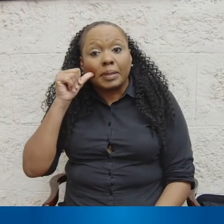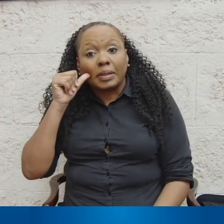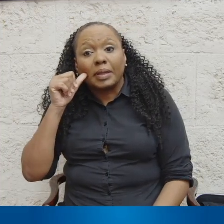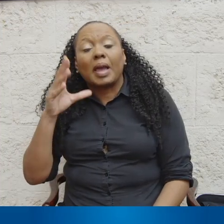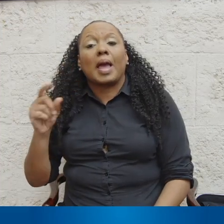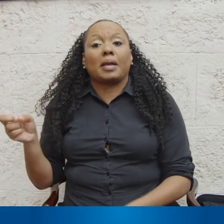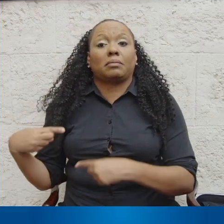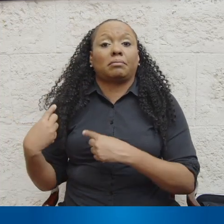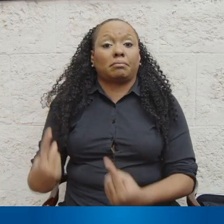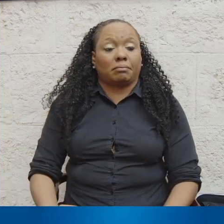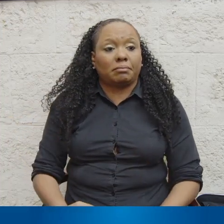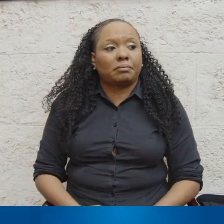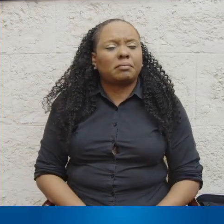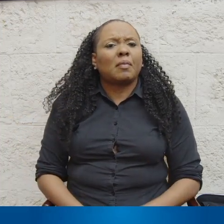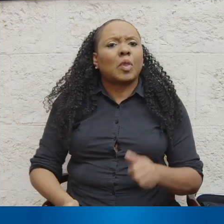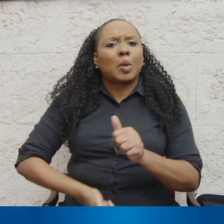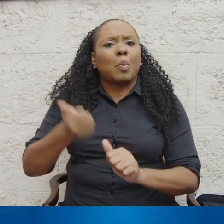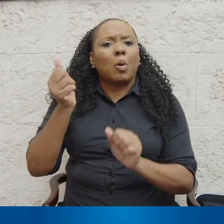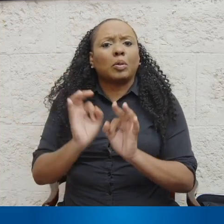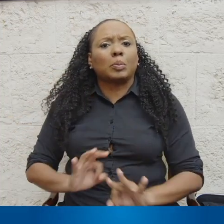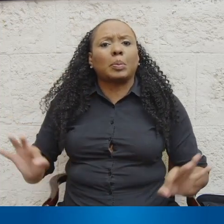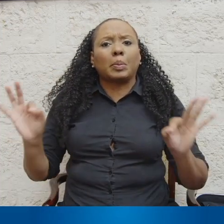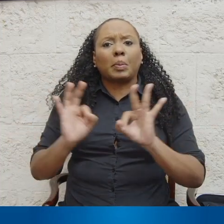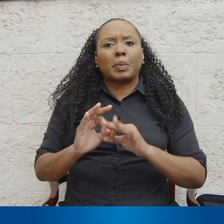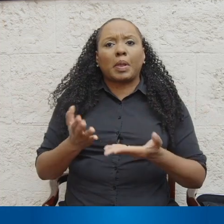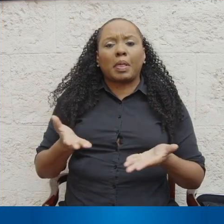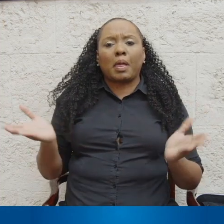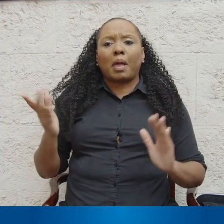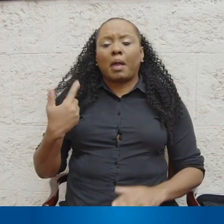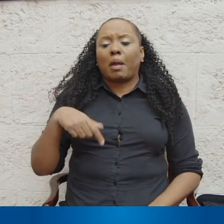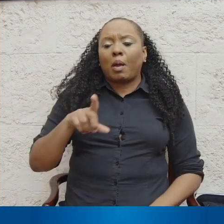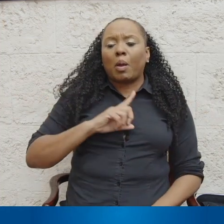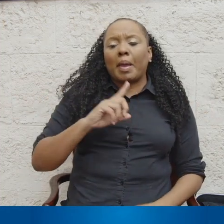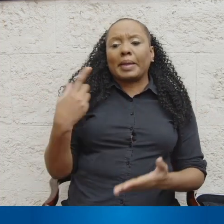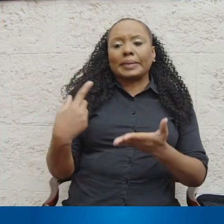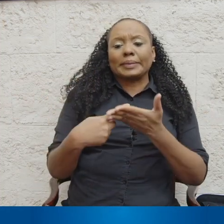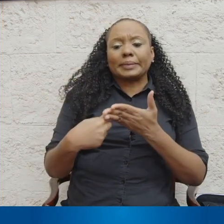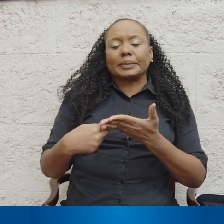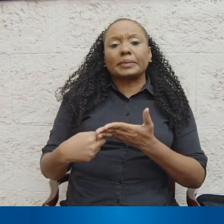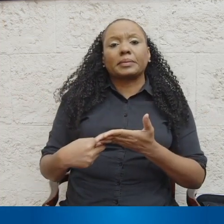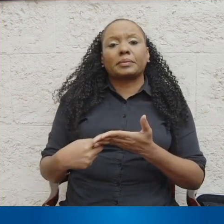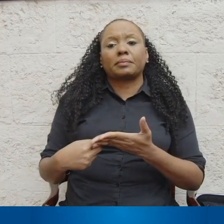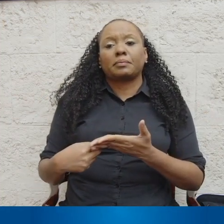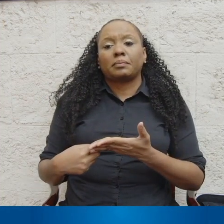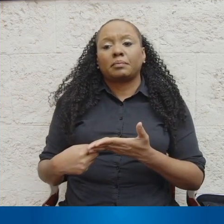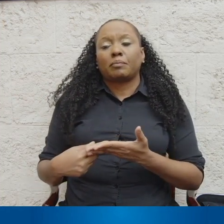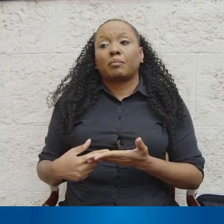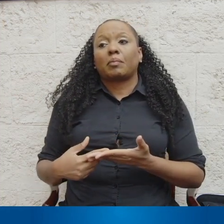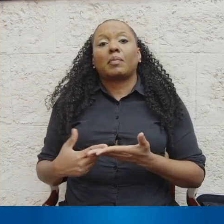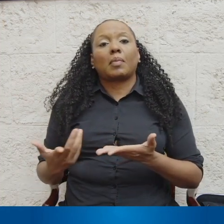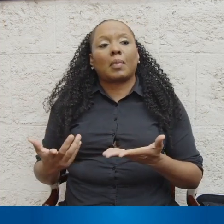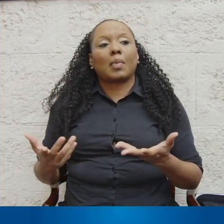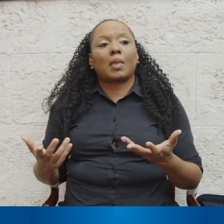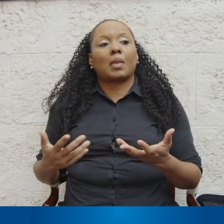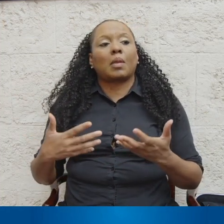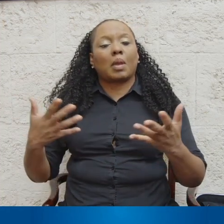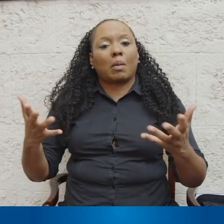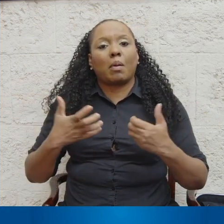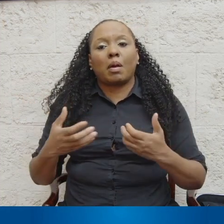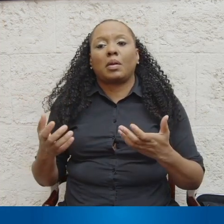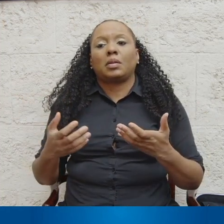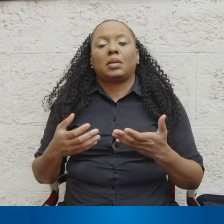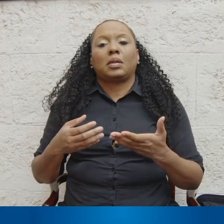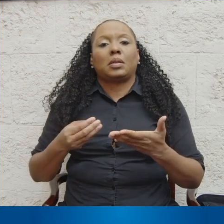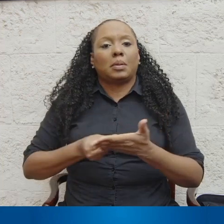that we dealt with was a procurement and distribution of hurricane straps for those below the poverty